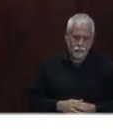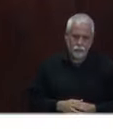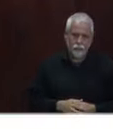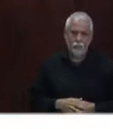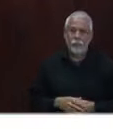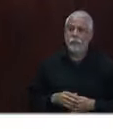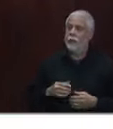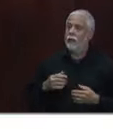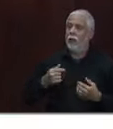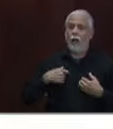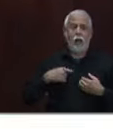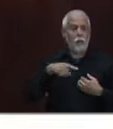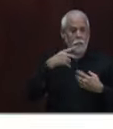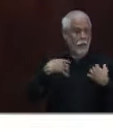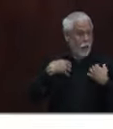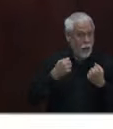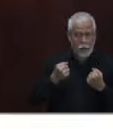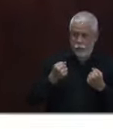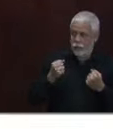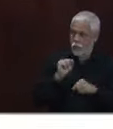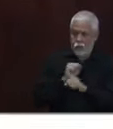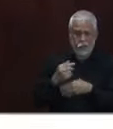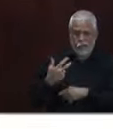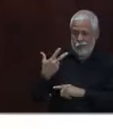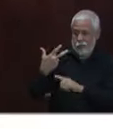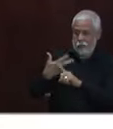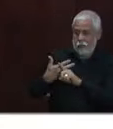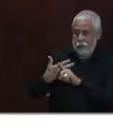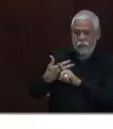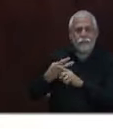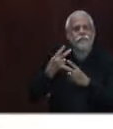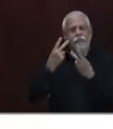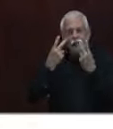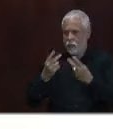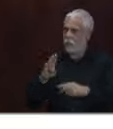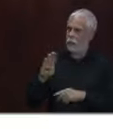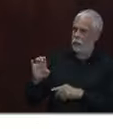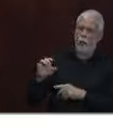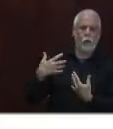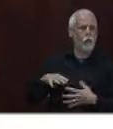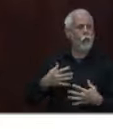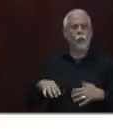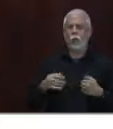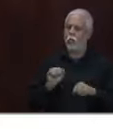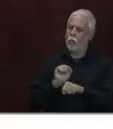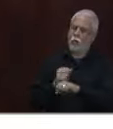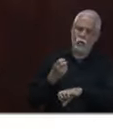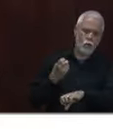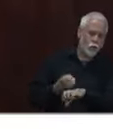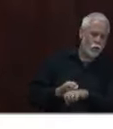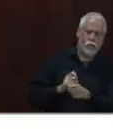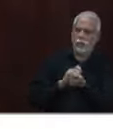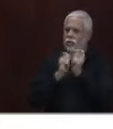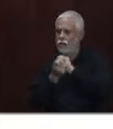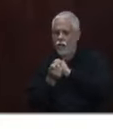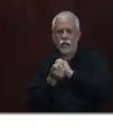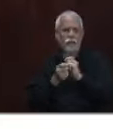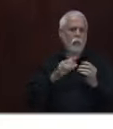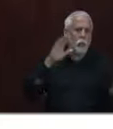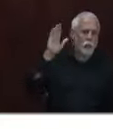I've been your public health director now for 3 months, and I've seen how Buncombe can commit to turning trends and flattening our